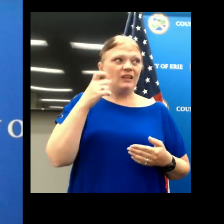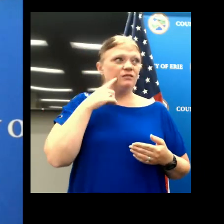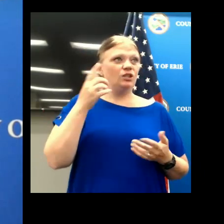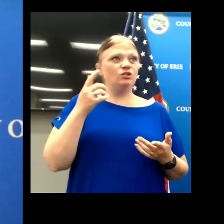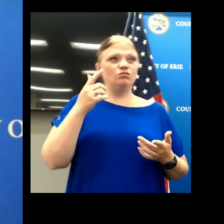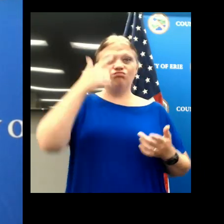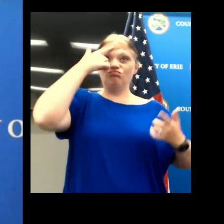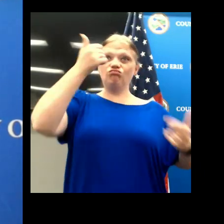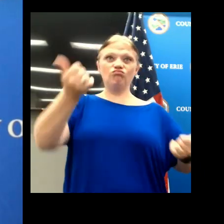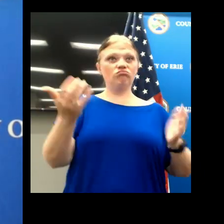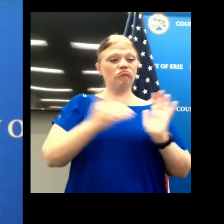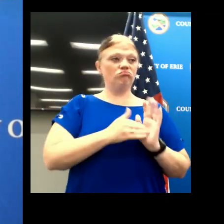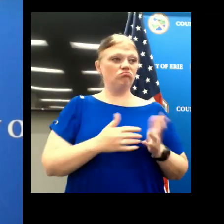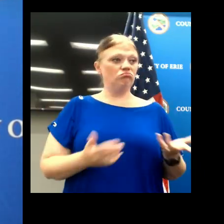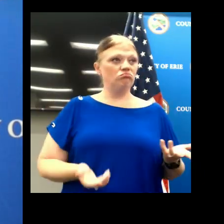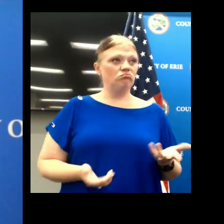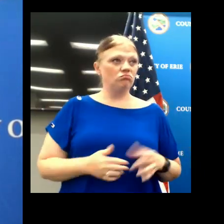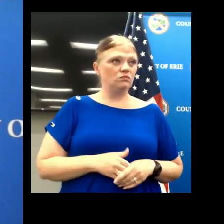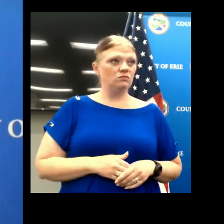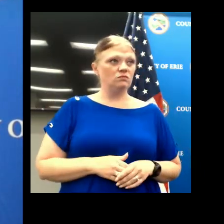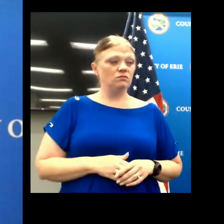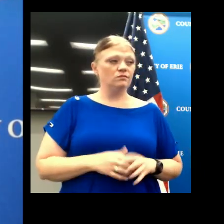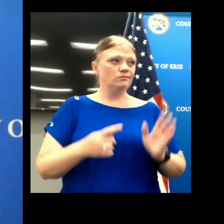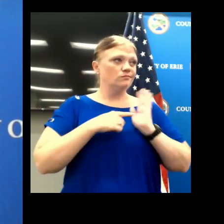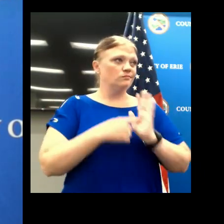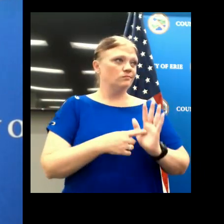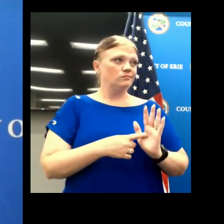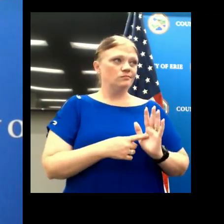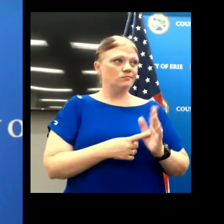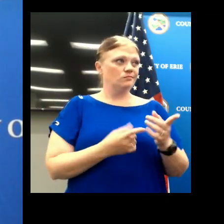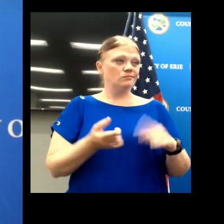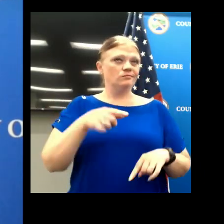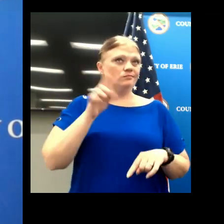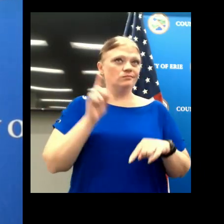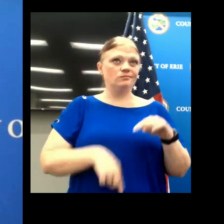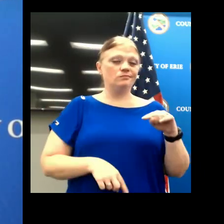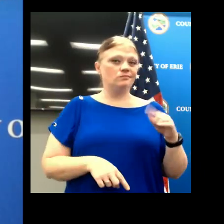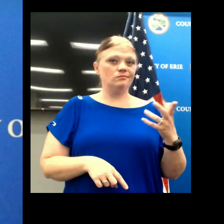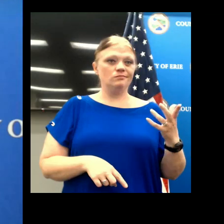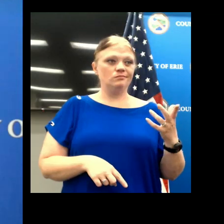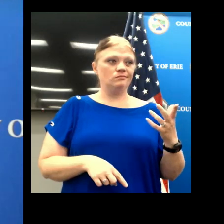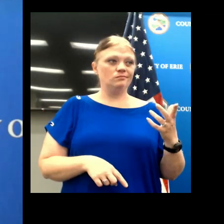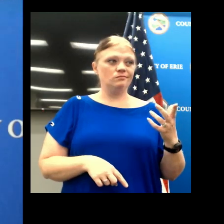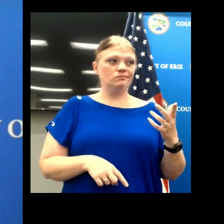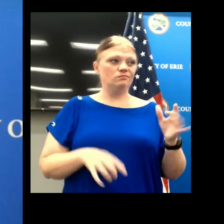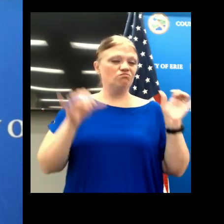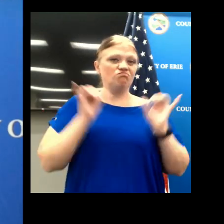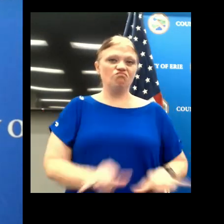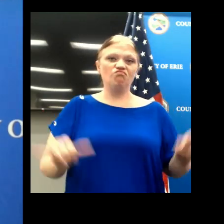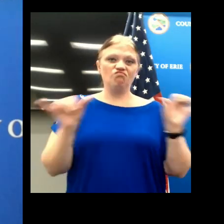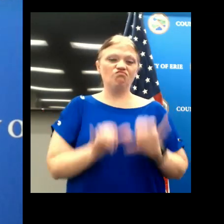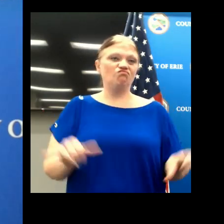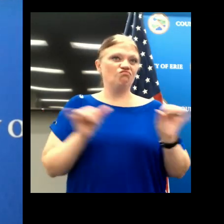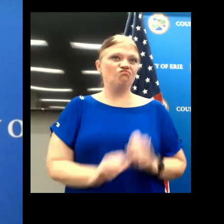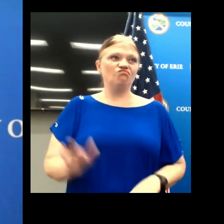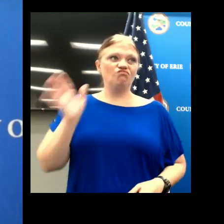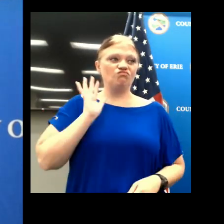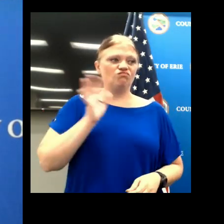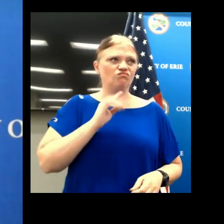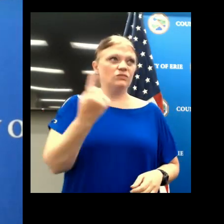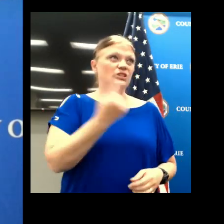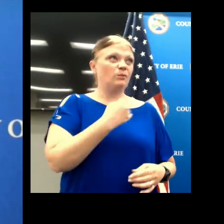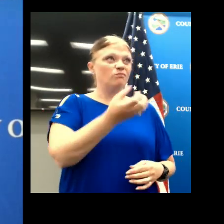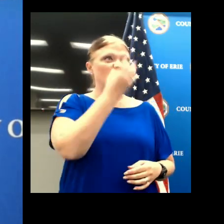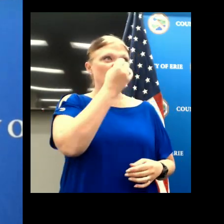did their own thing again. And it just shows that you cannot just do it like we used to. Somebody said, when are we getting back